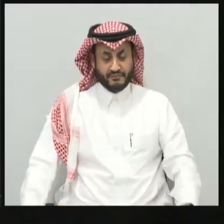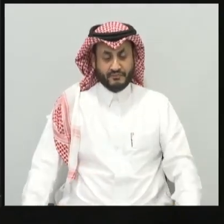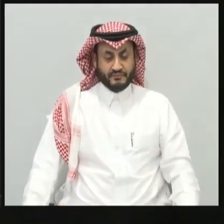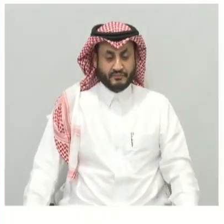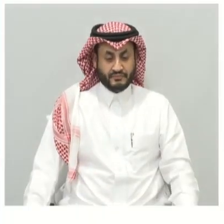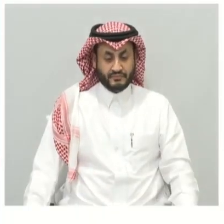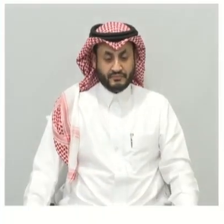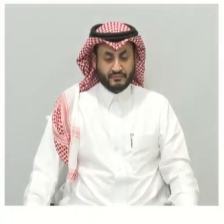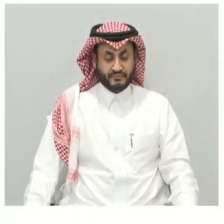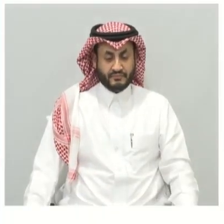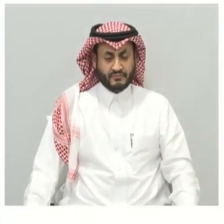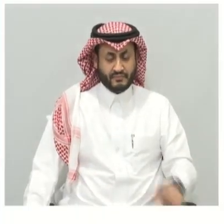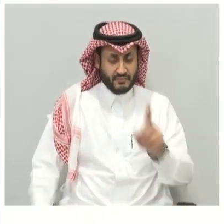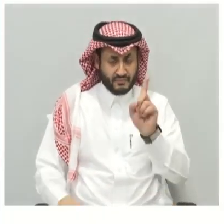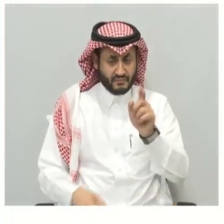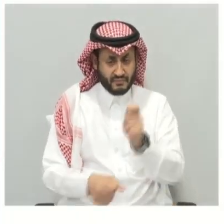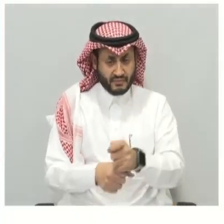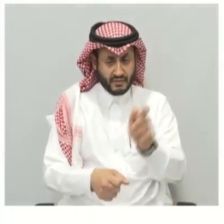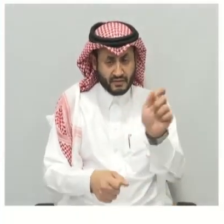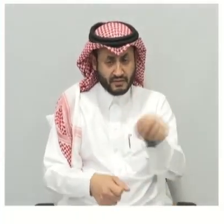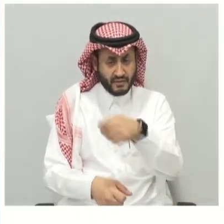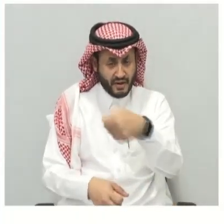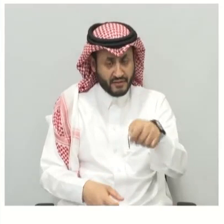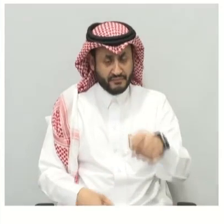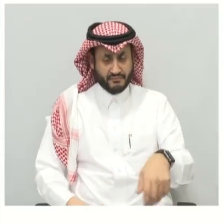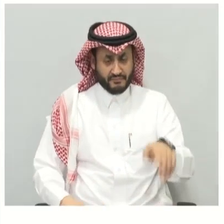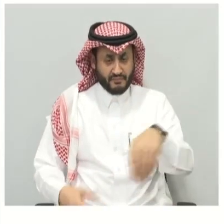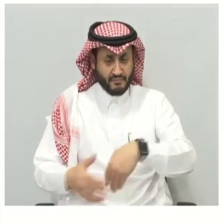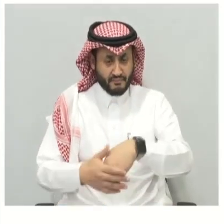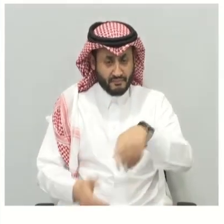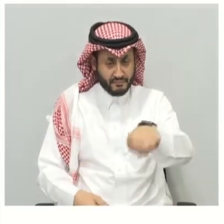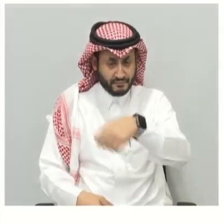this activity. So the first one here we have is play tennis.